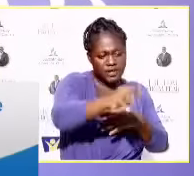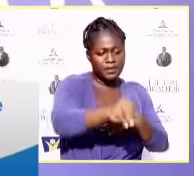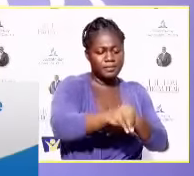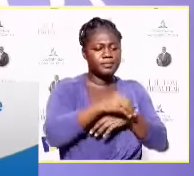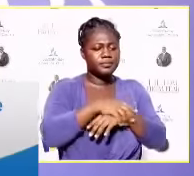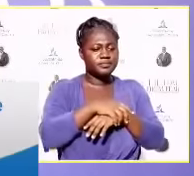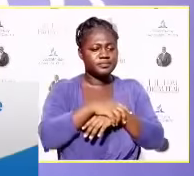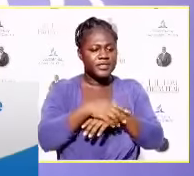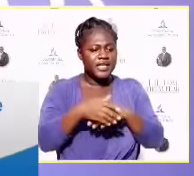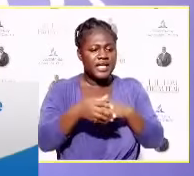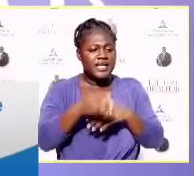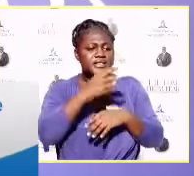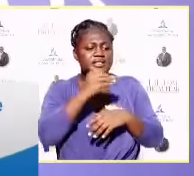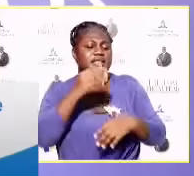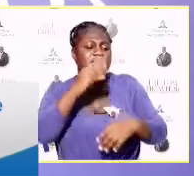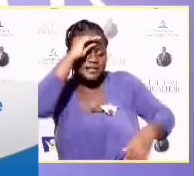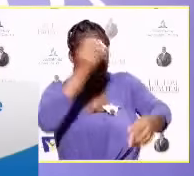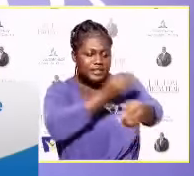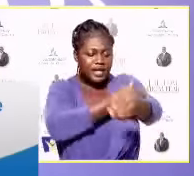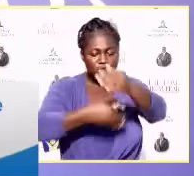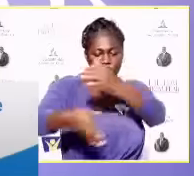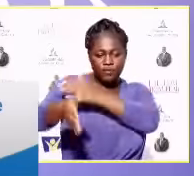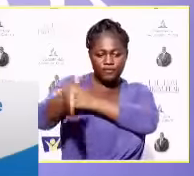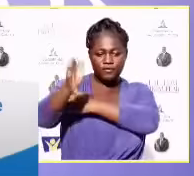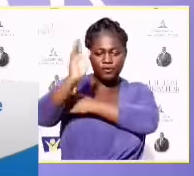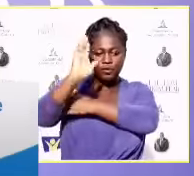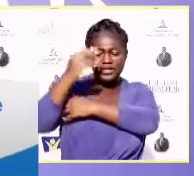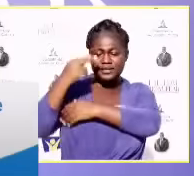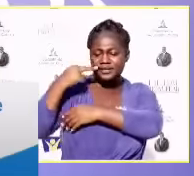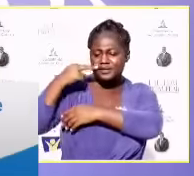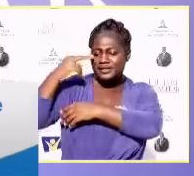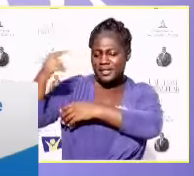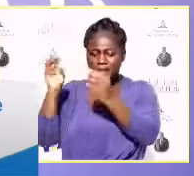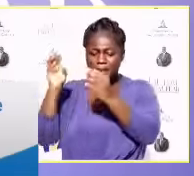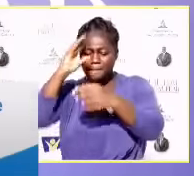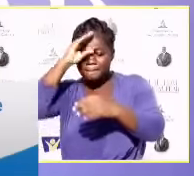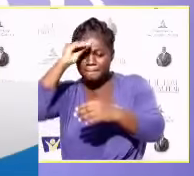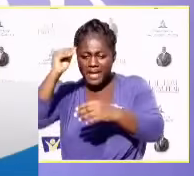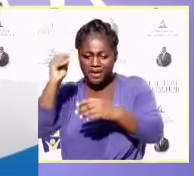that the sons of God saw the daughters of men that they were fair.